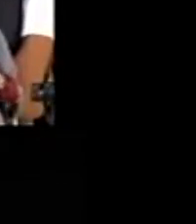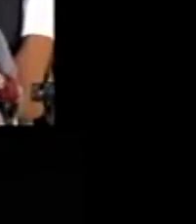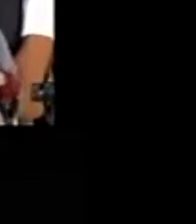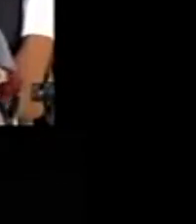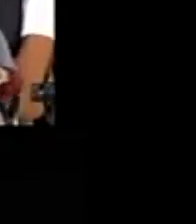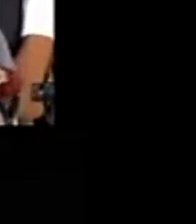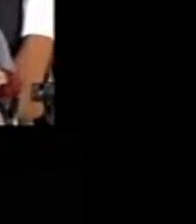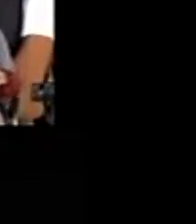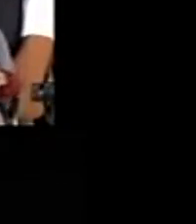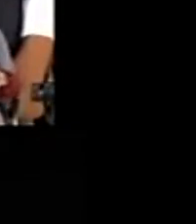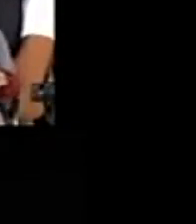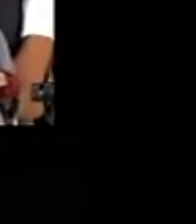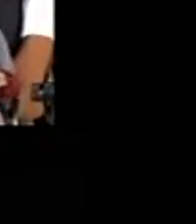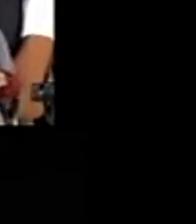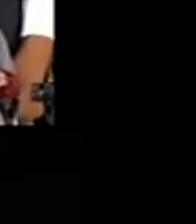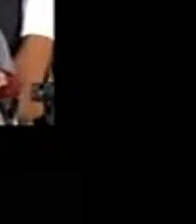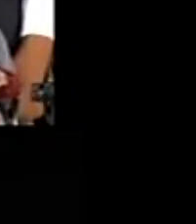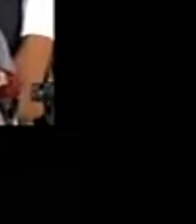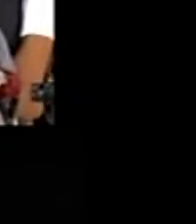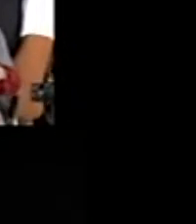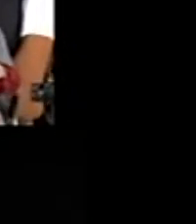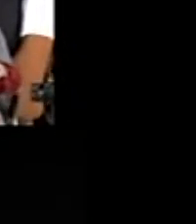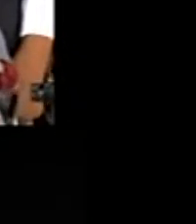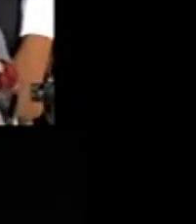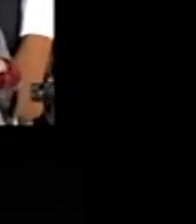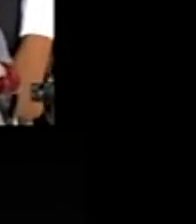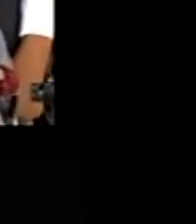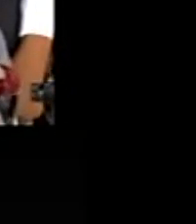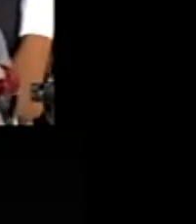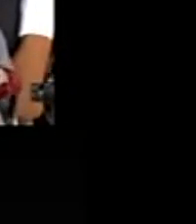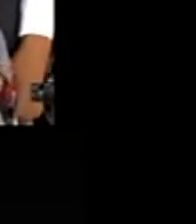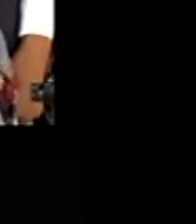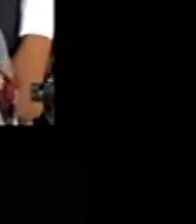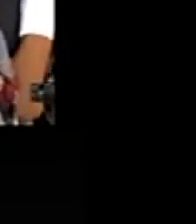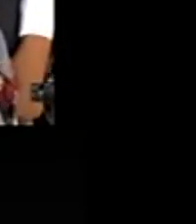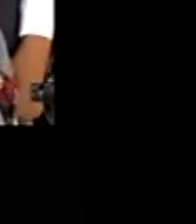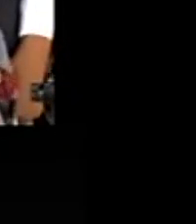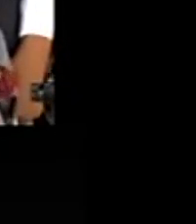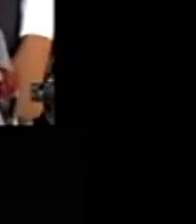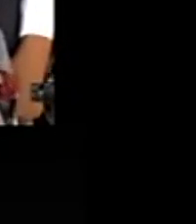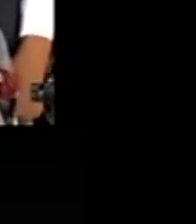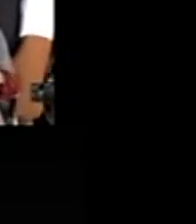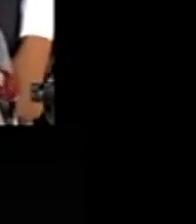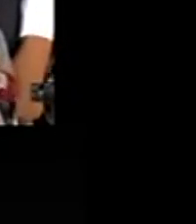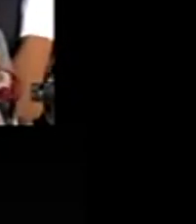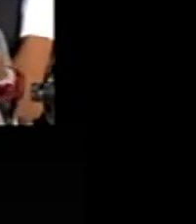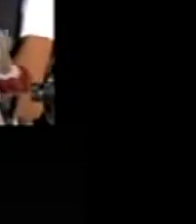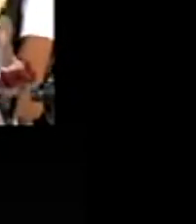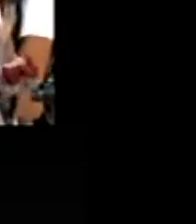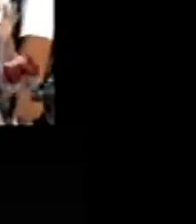master's call. Let it be the moment when they surrender